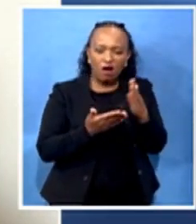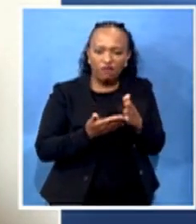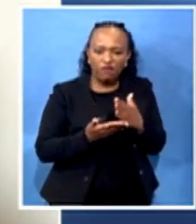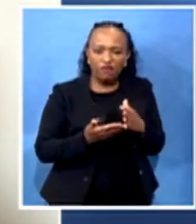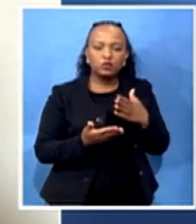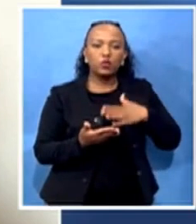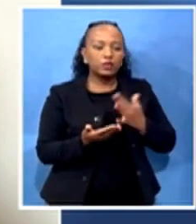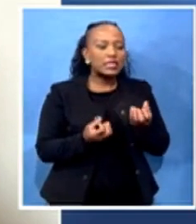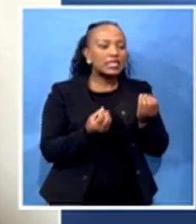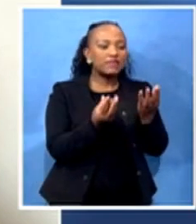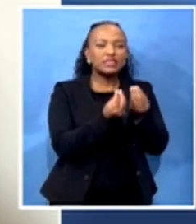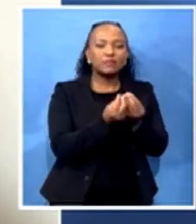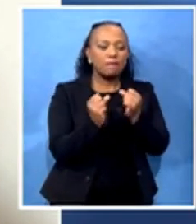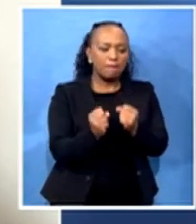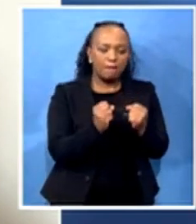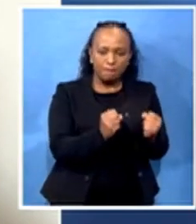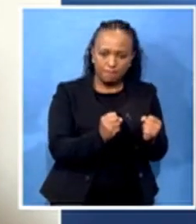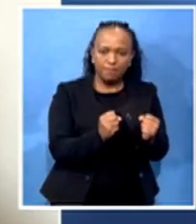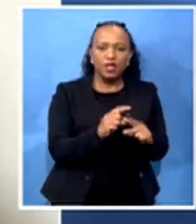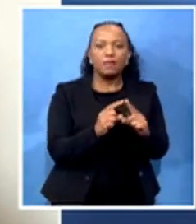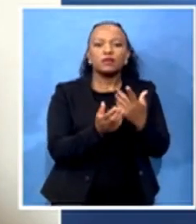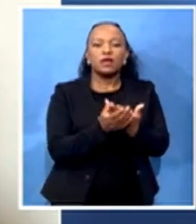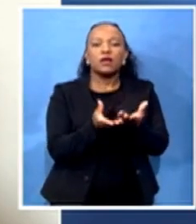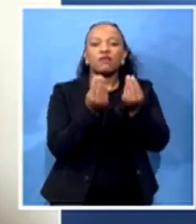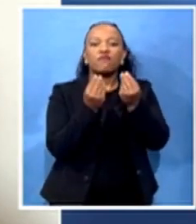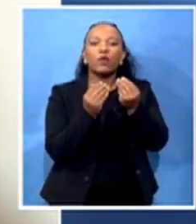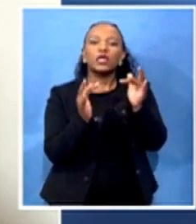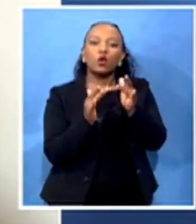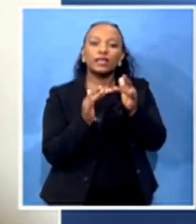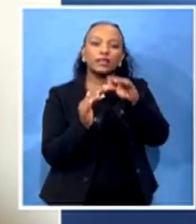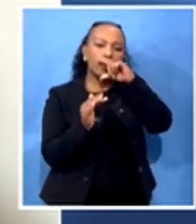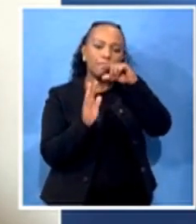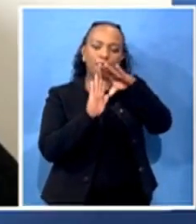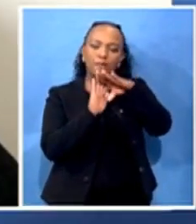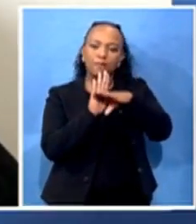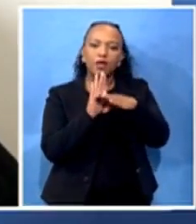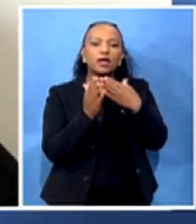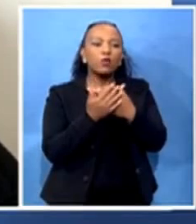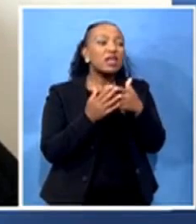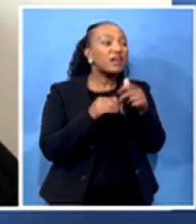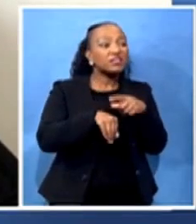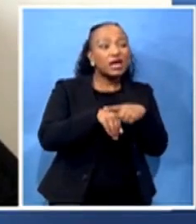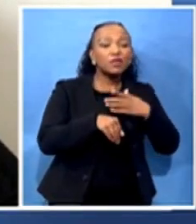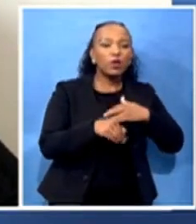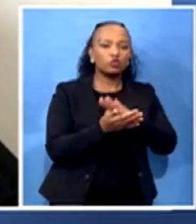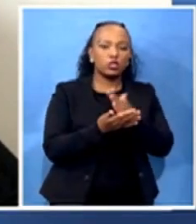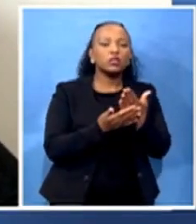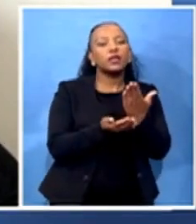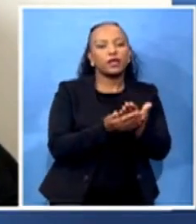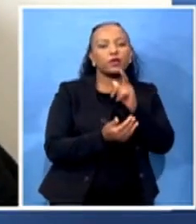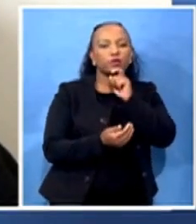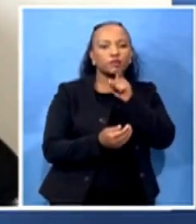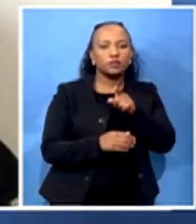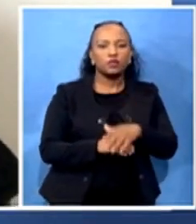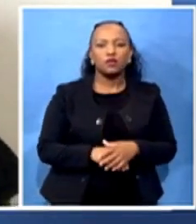can have on their contact list and translate whenever they wish. All right, so give us the mobile number that our